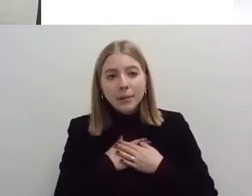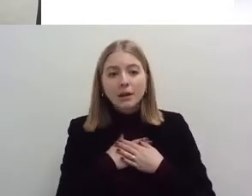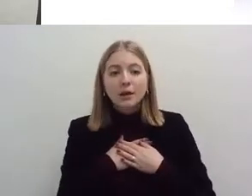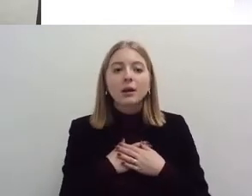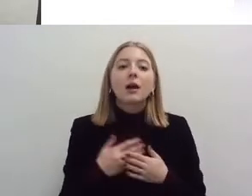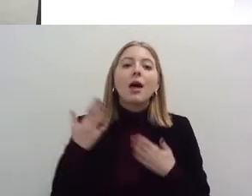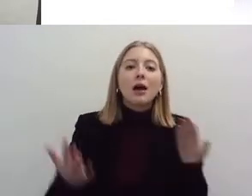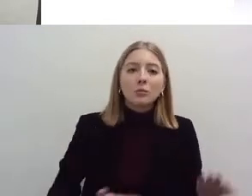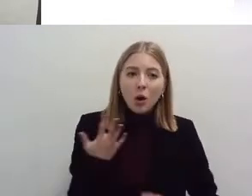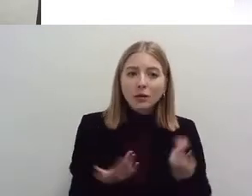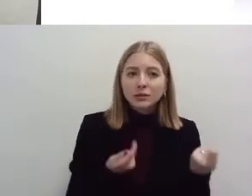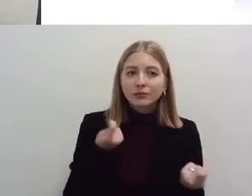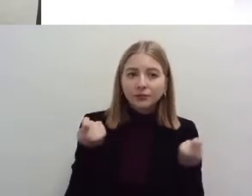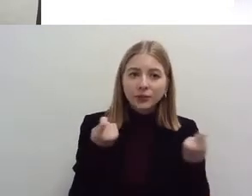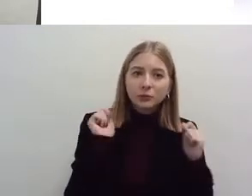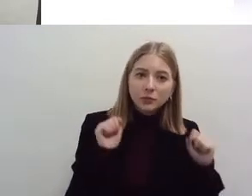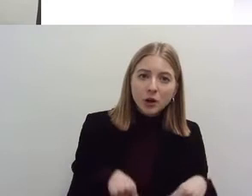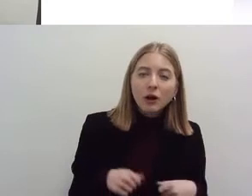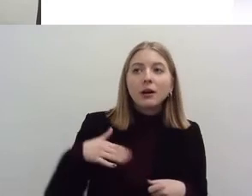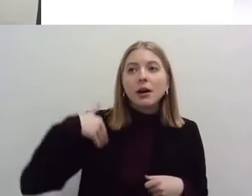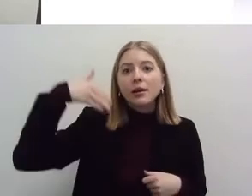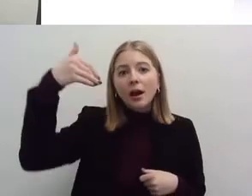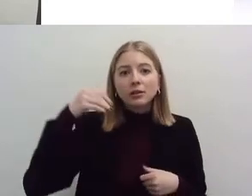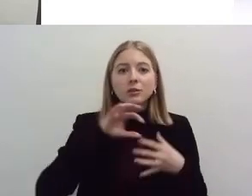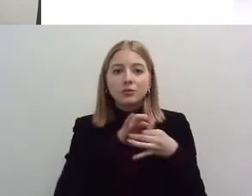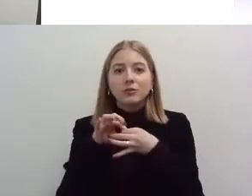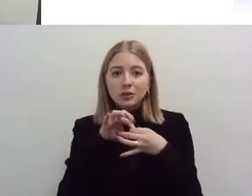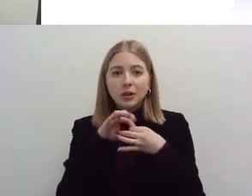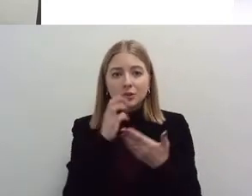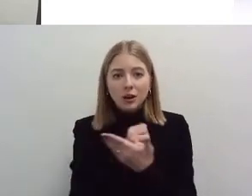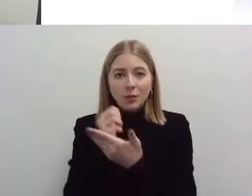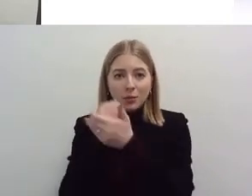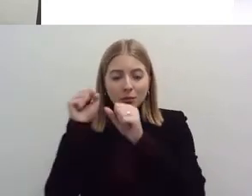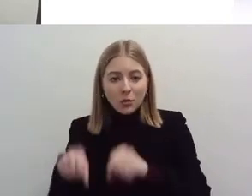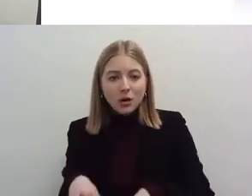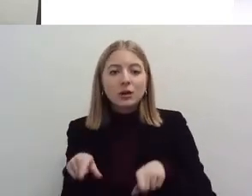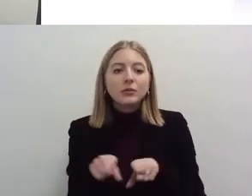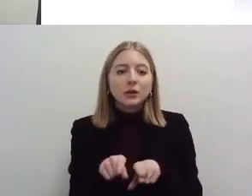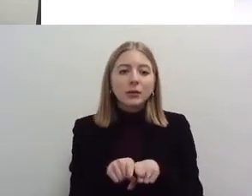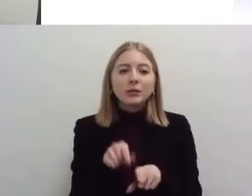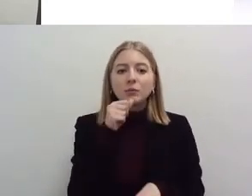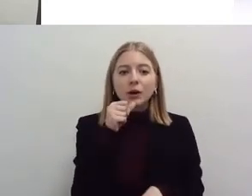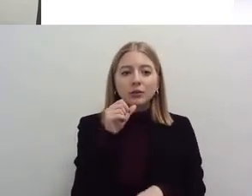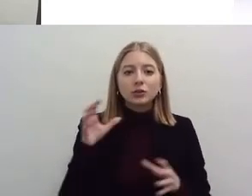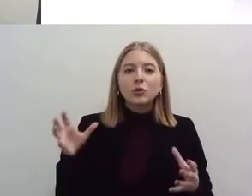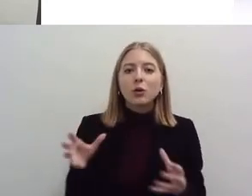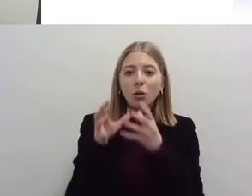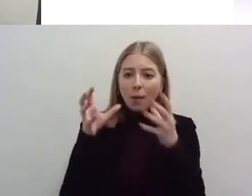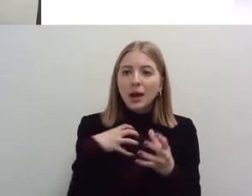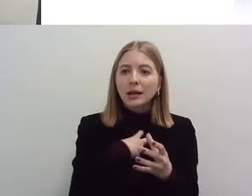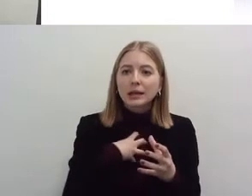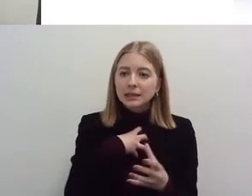trusting relationships with others in the future, this ability is developed through close